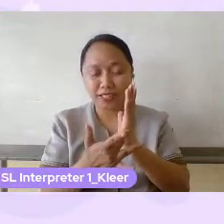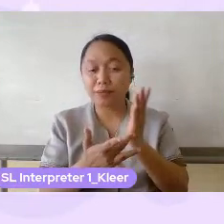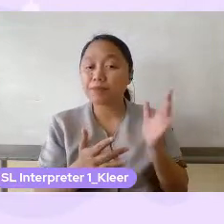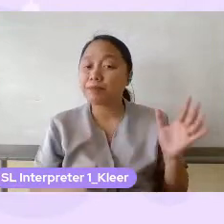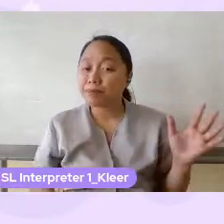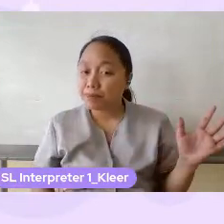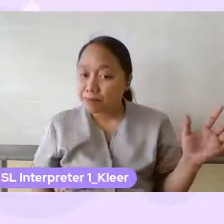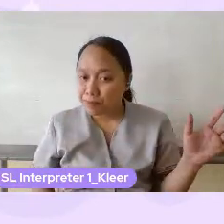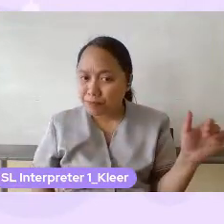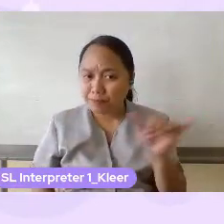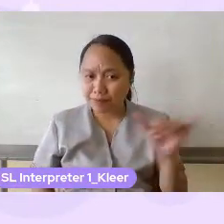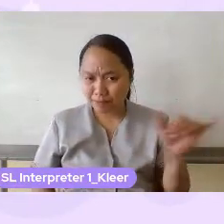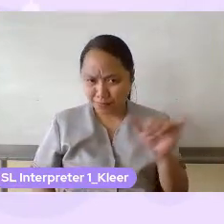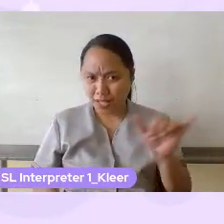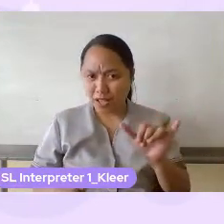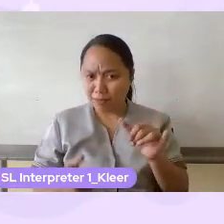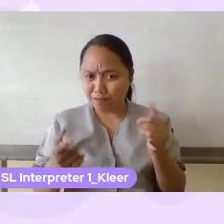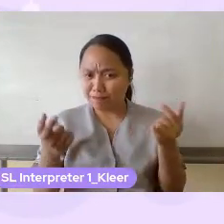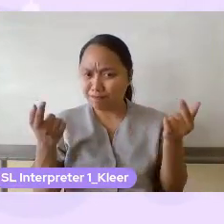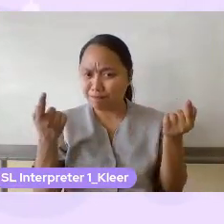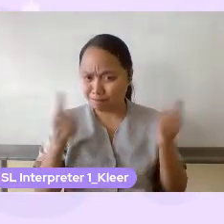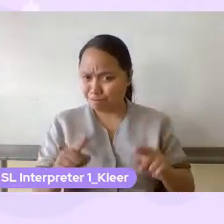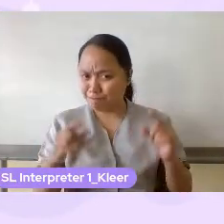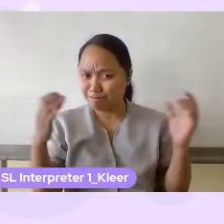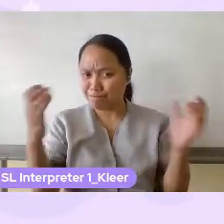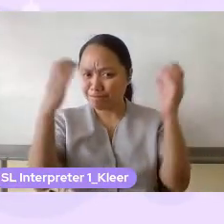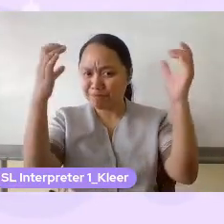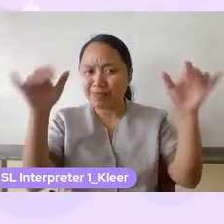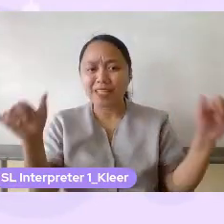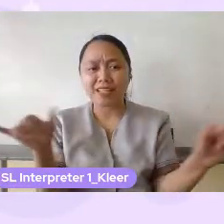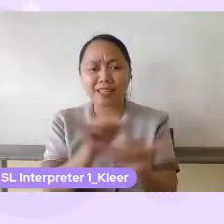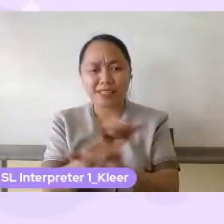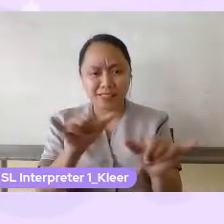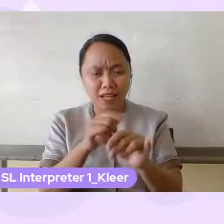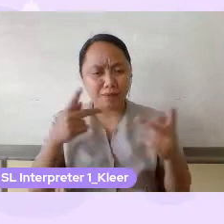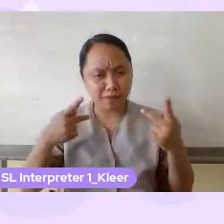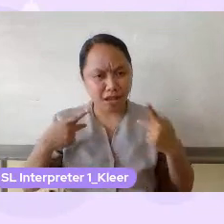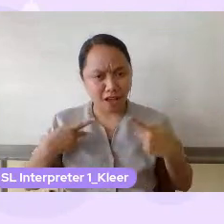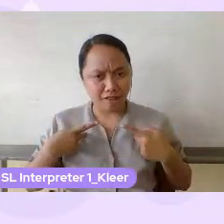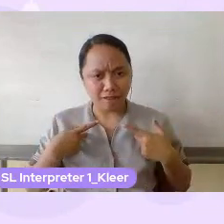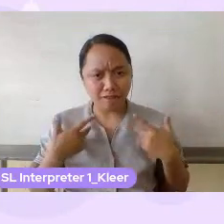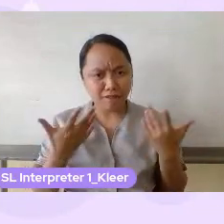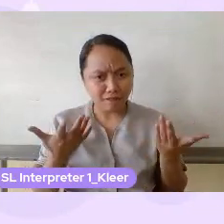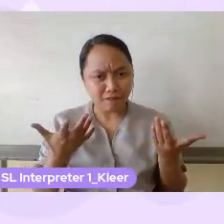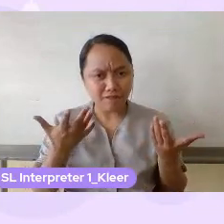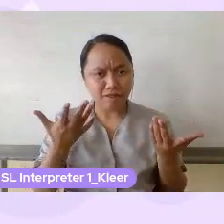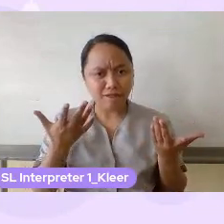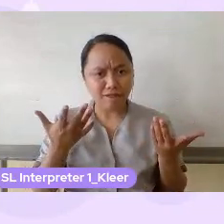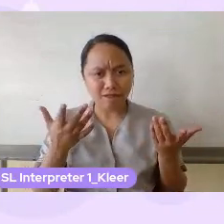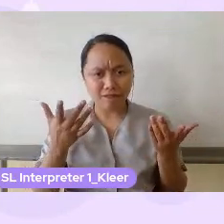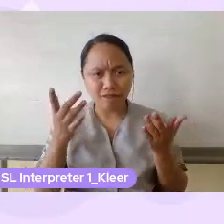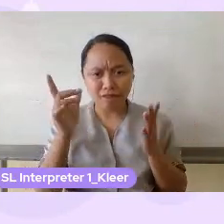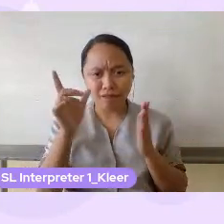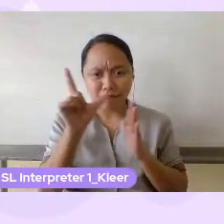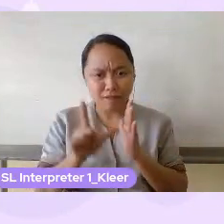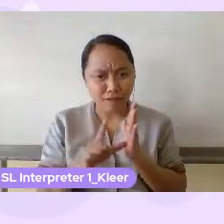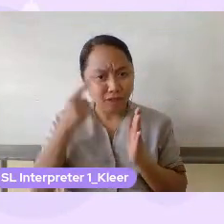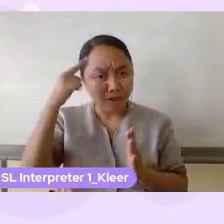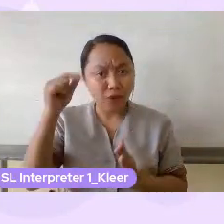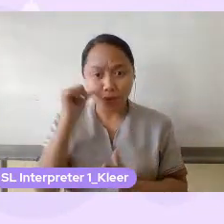an event which is also focused on women. This is the gender-based AI